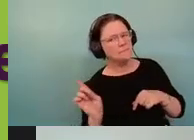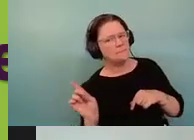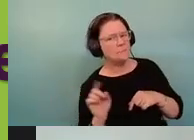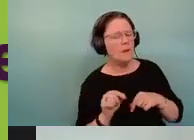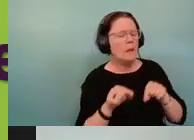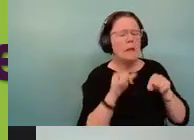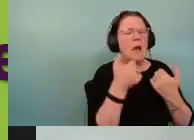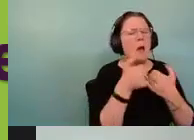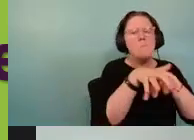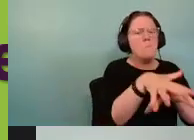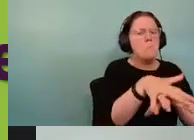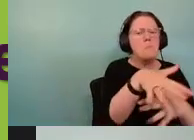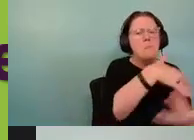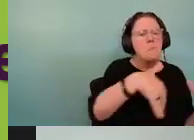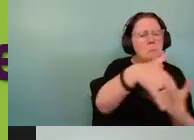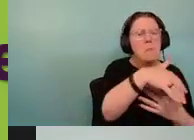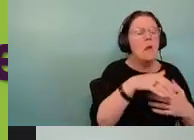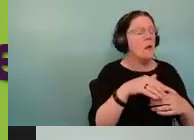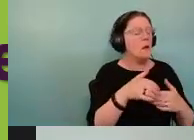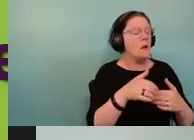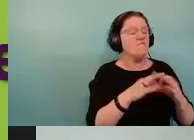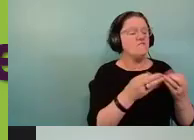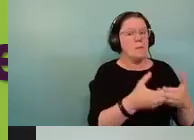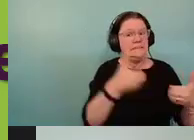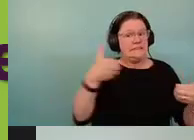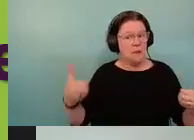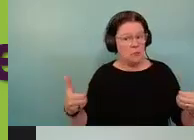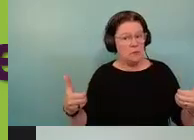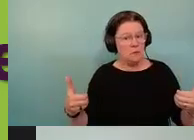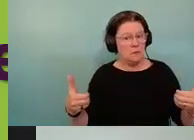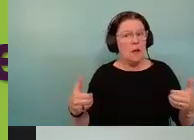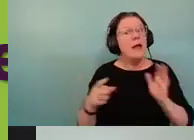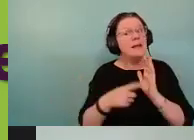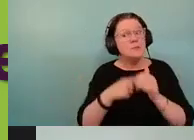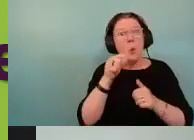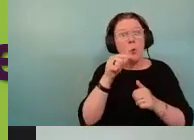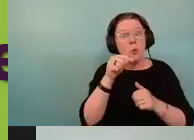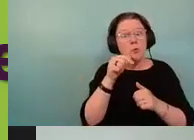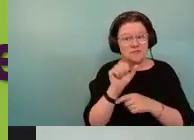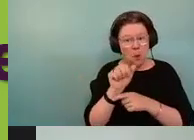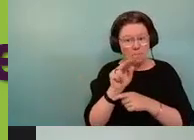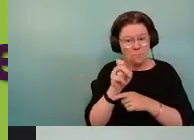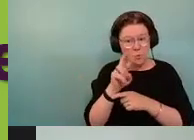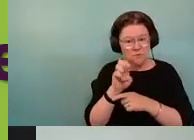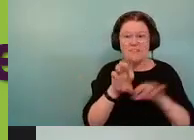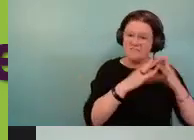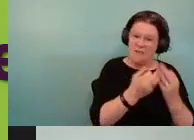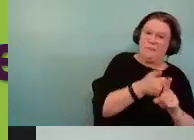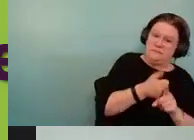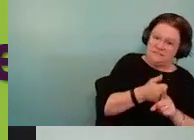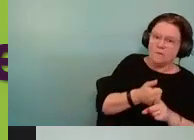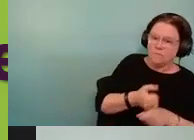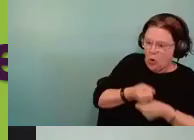separated from oversight of families. And then sometimes families can be the abusers as well. So that can have